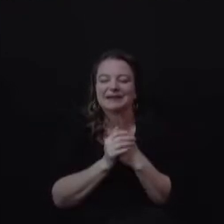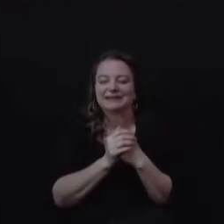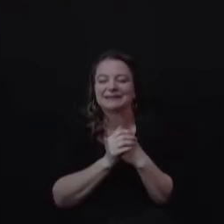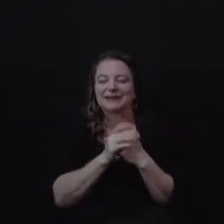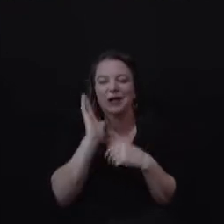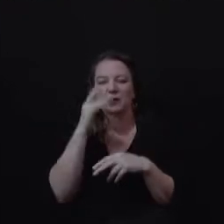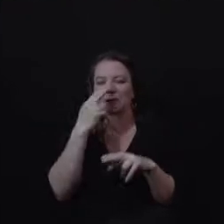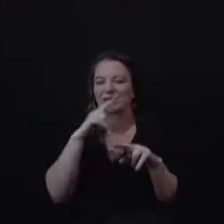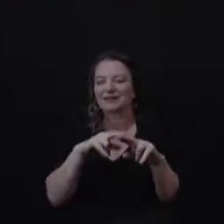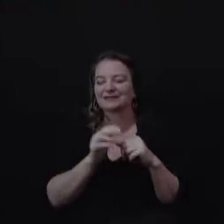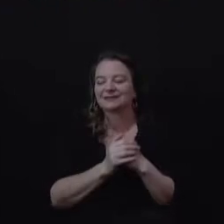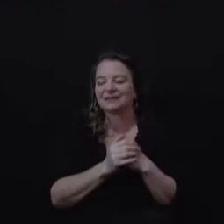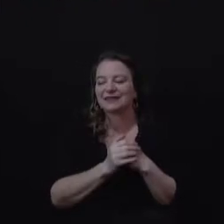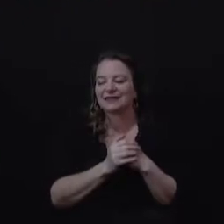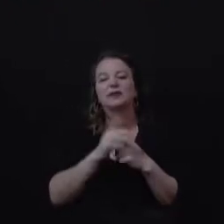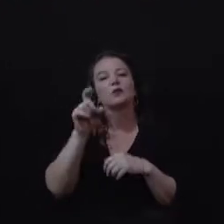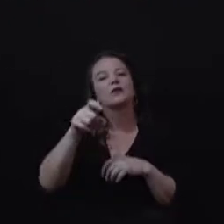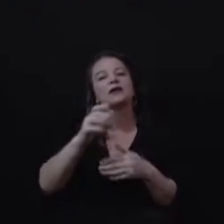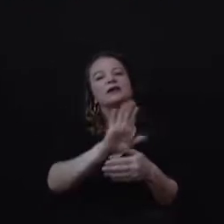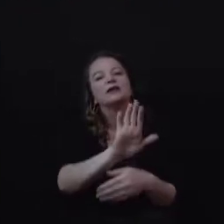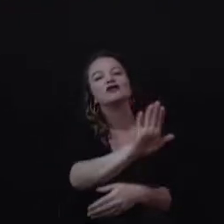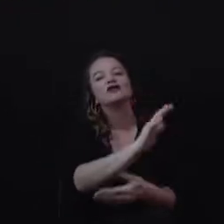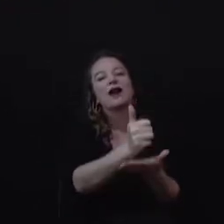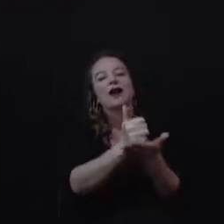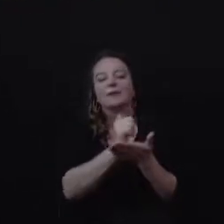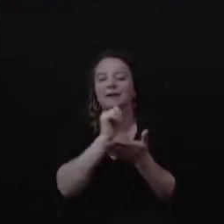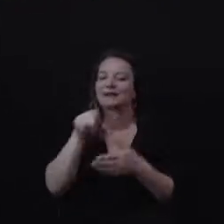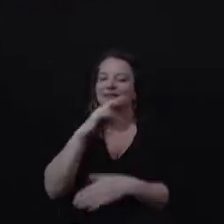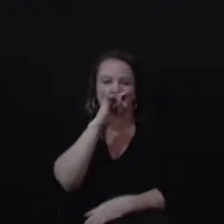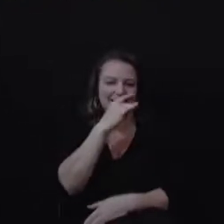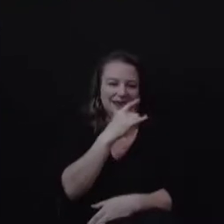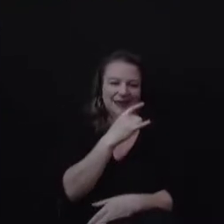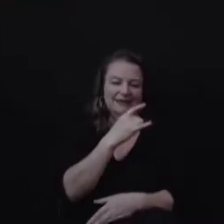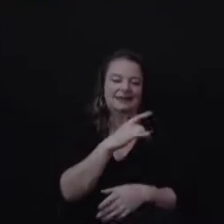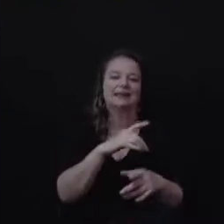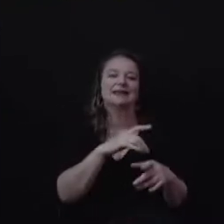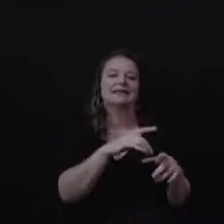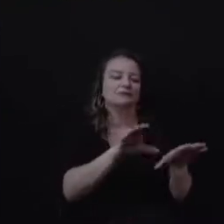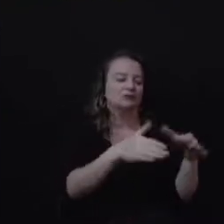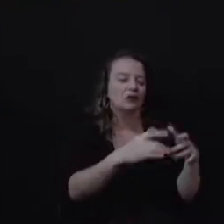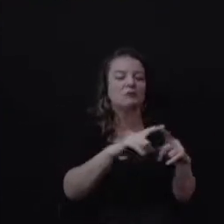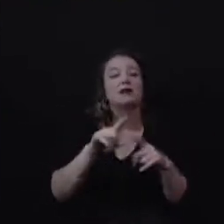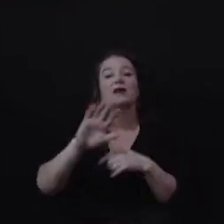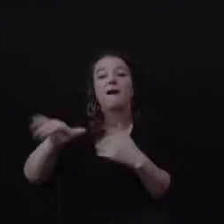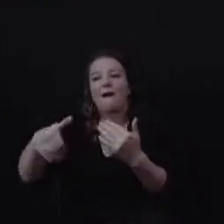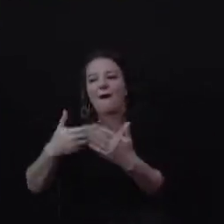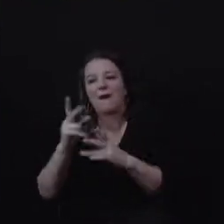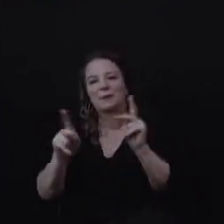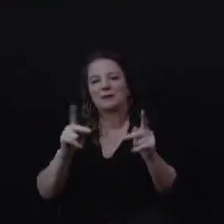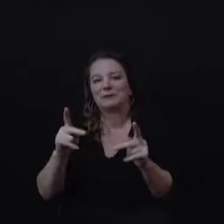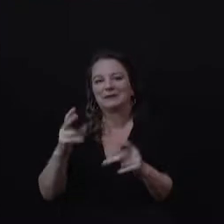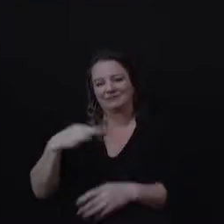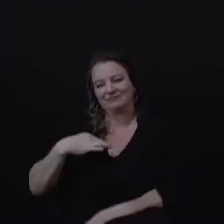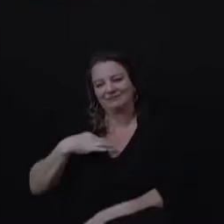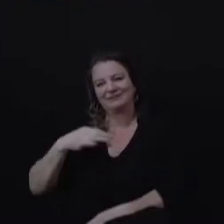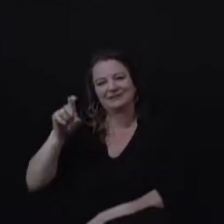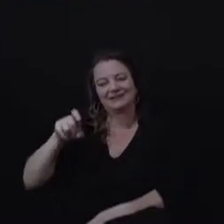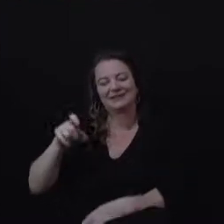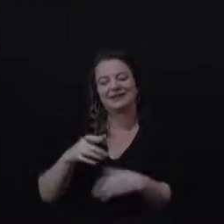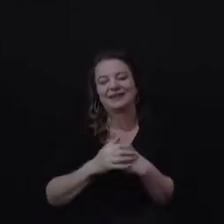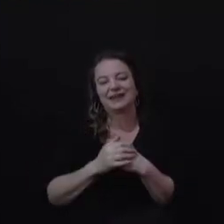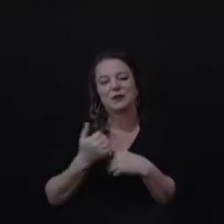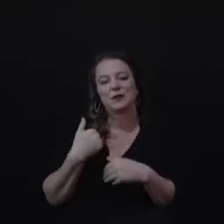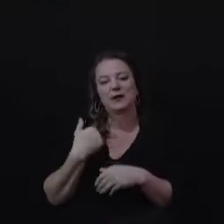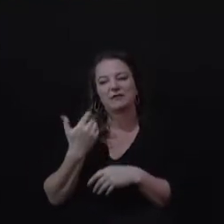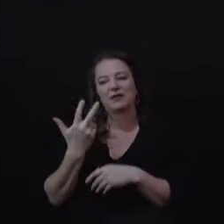we need your help. So this is not just kids ministry. This is an all hands on deck thing and outreach for us. And so there are